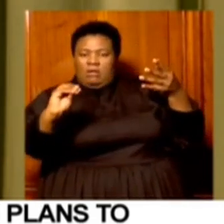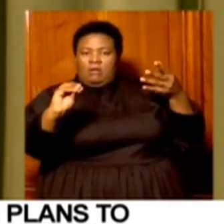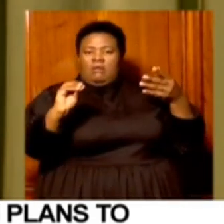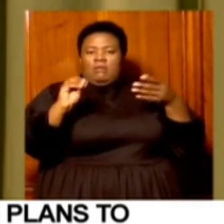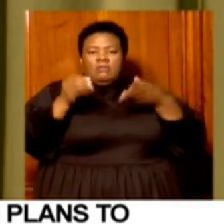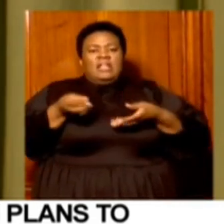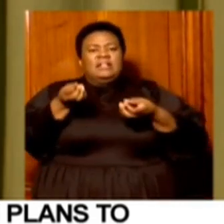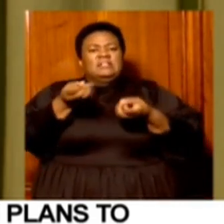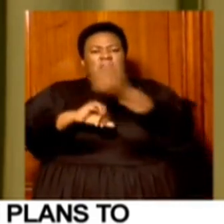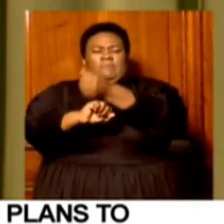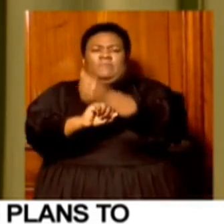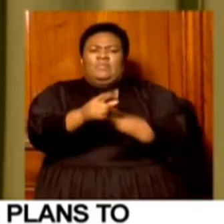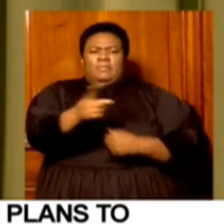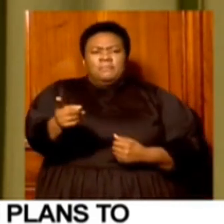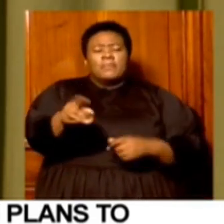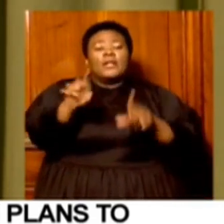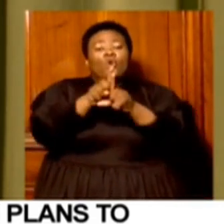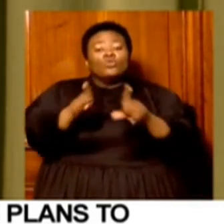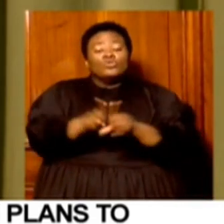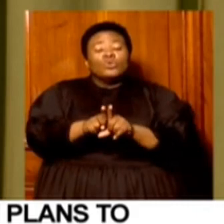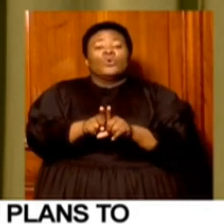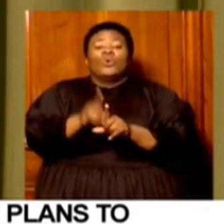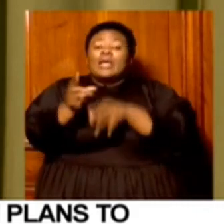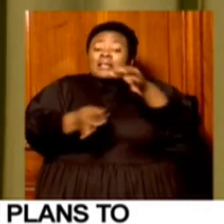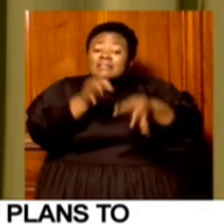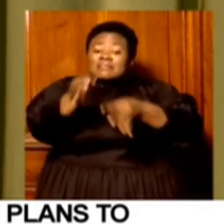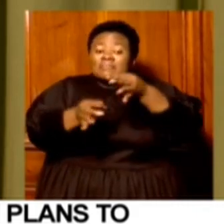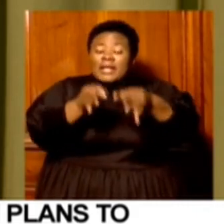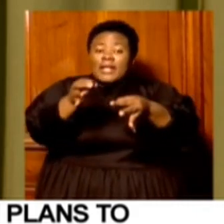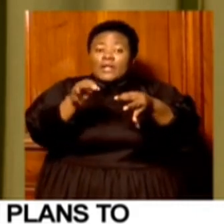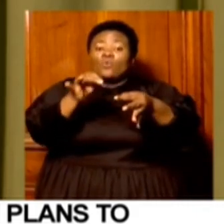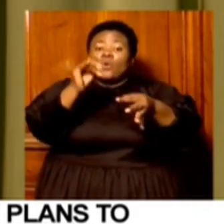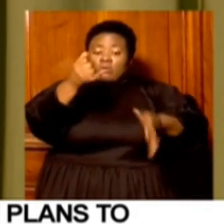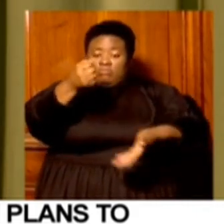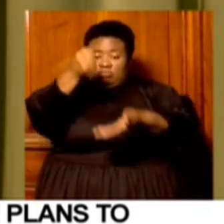industry and define the terms of that subsidization,